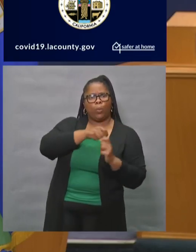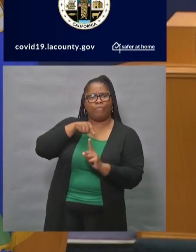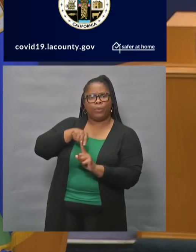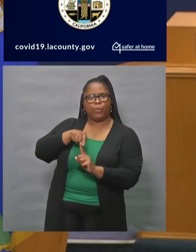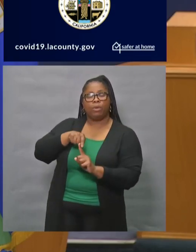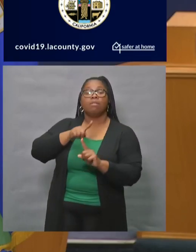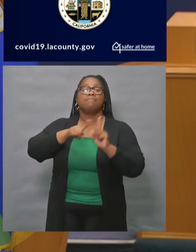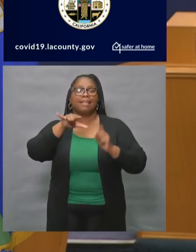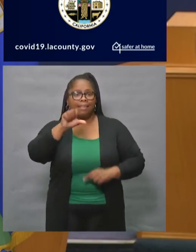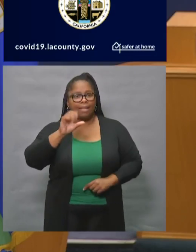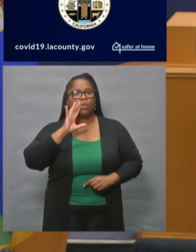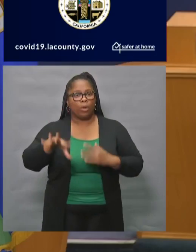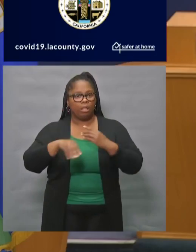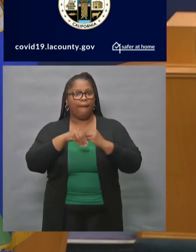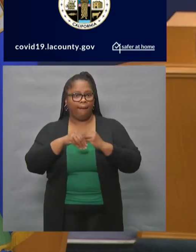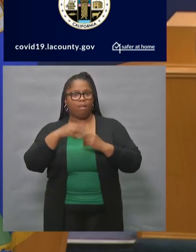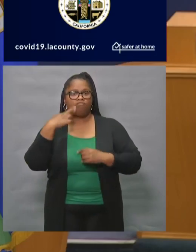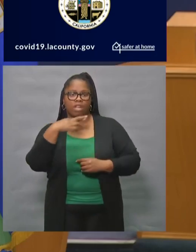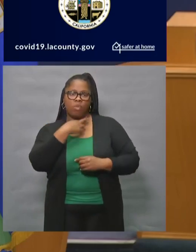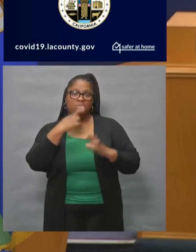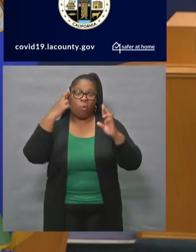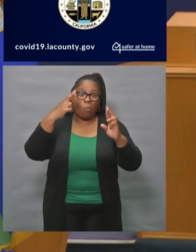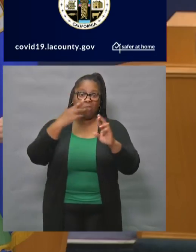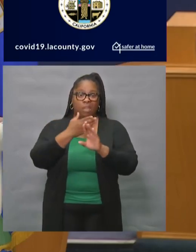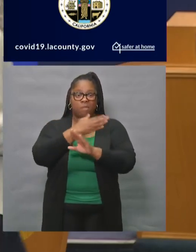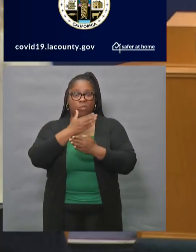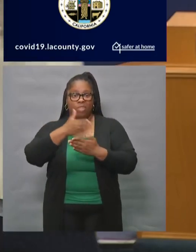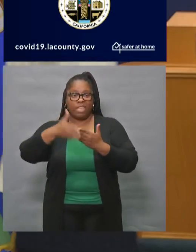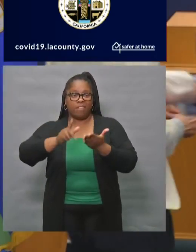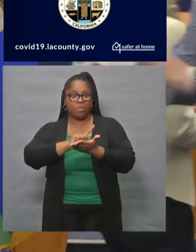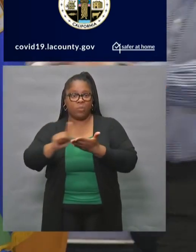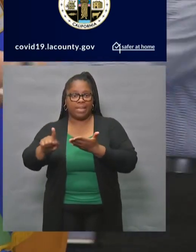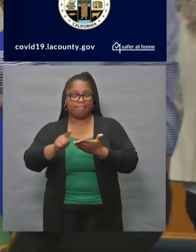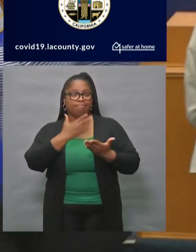be on, before the end of the week. But thank you.